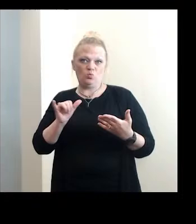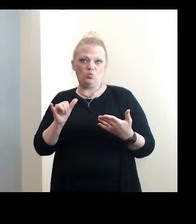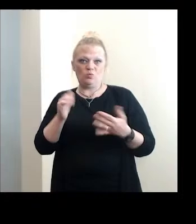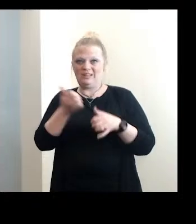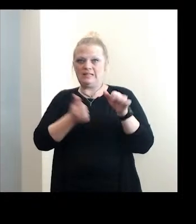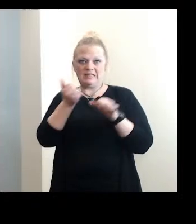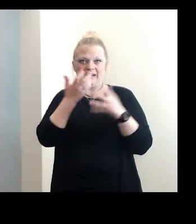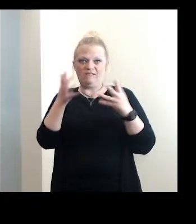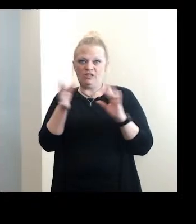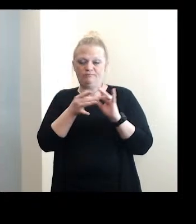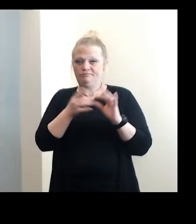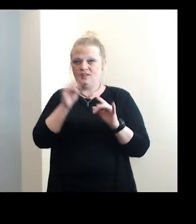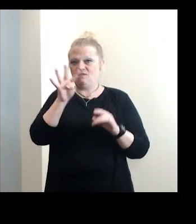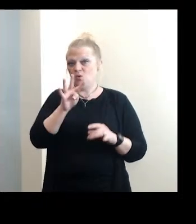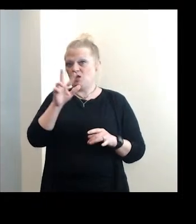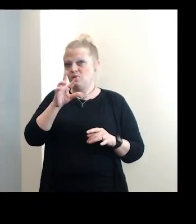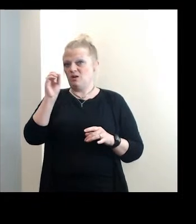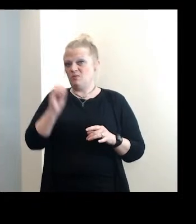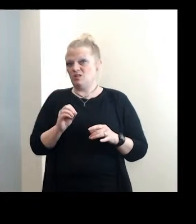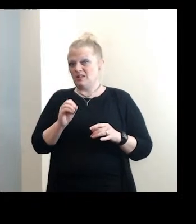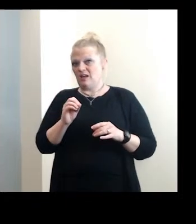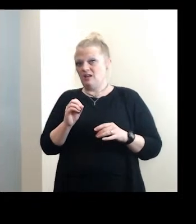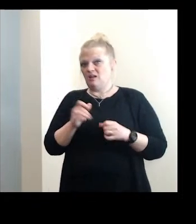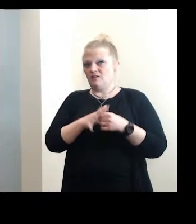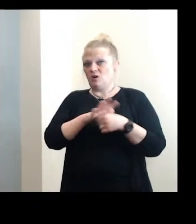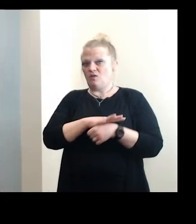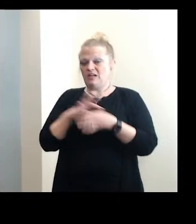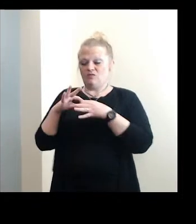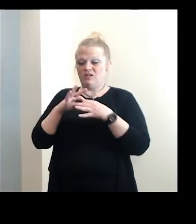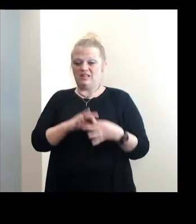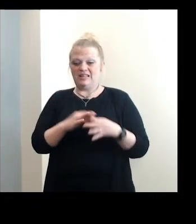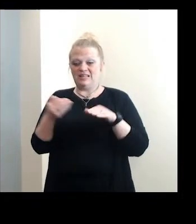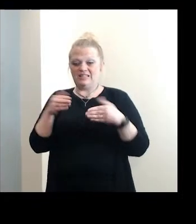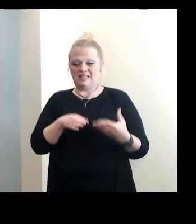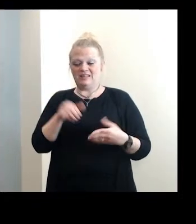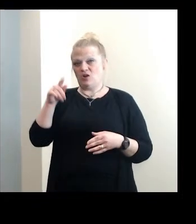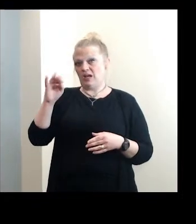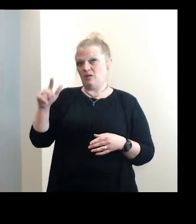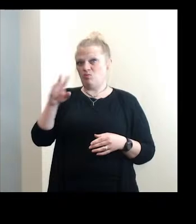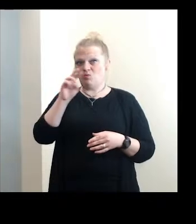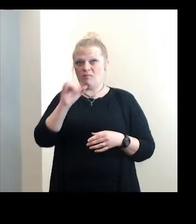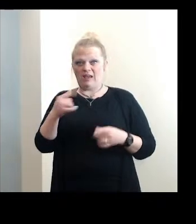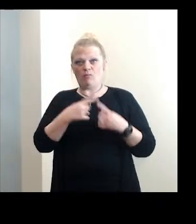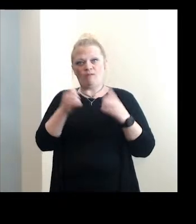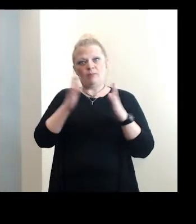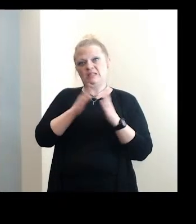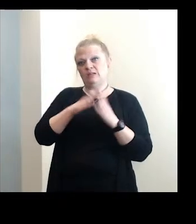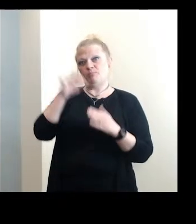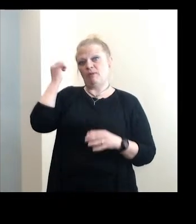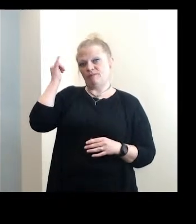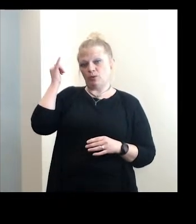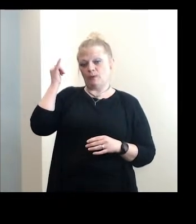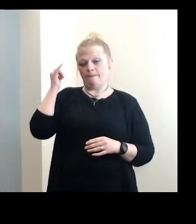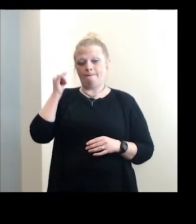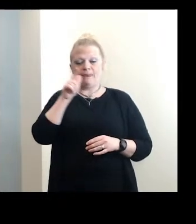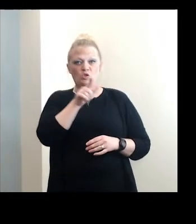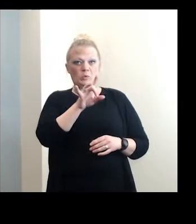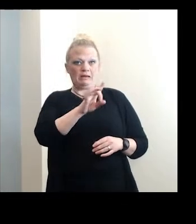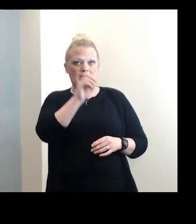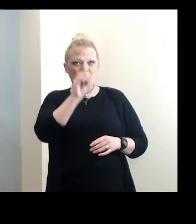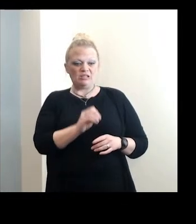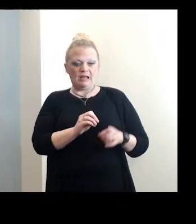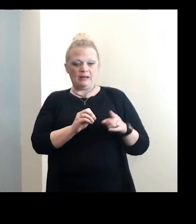executive mentioned, 43% of our COVID-19 related deaths in April and May were from in the city of Buffalo, whereas only